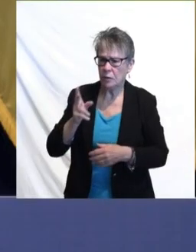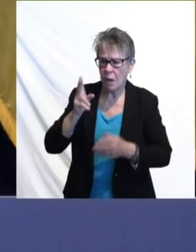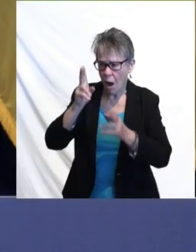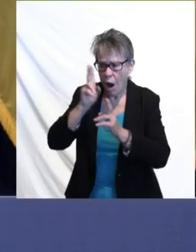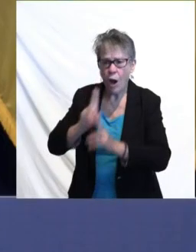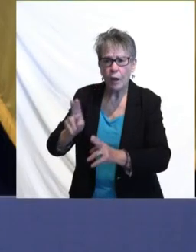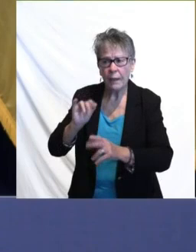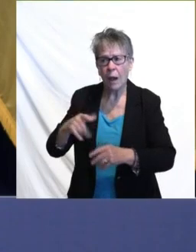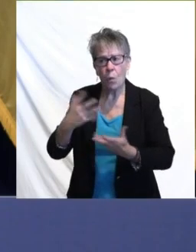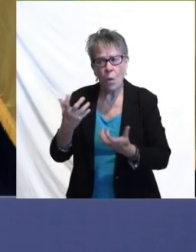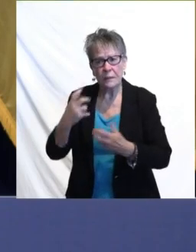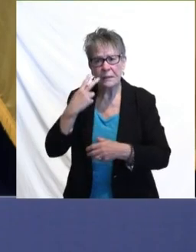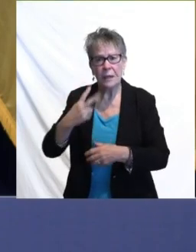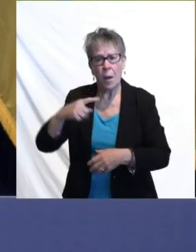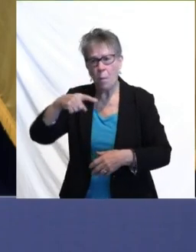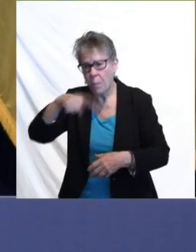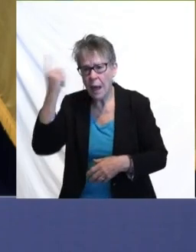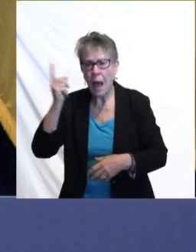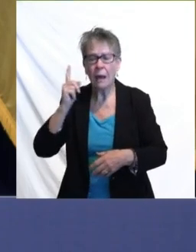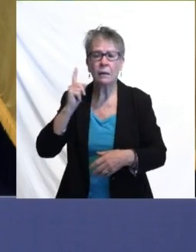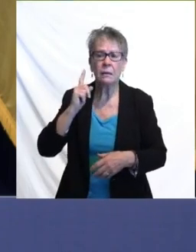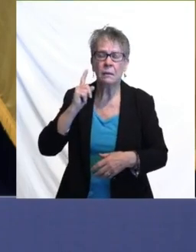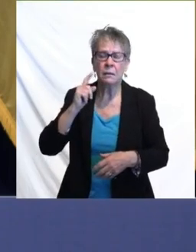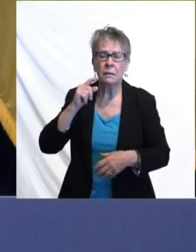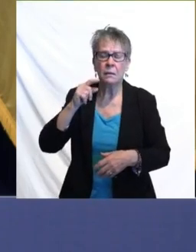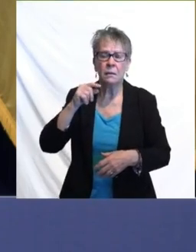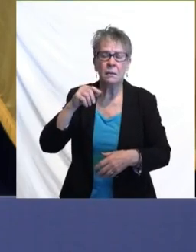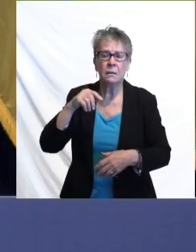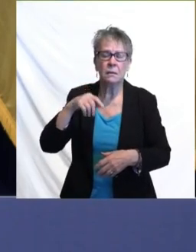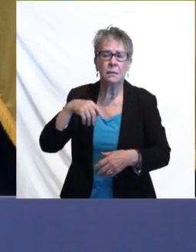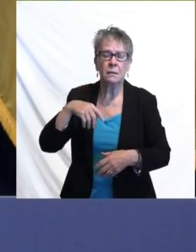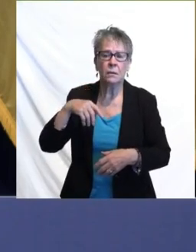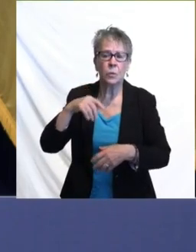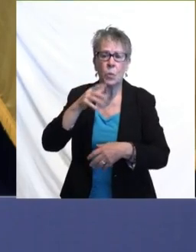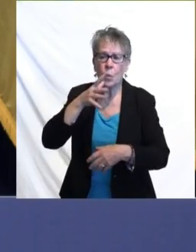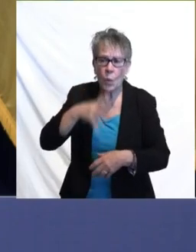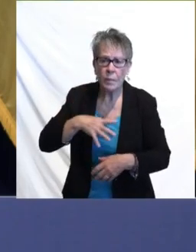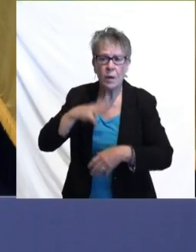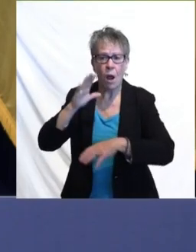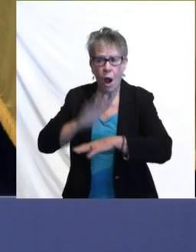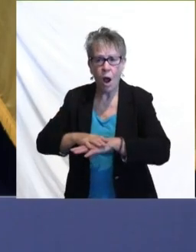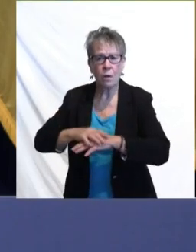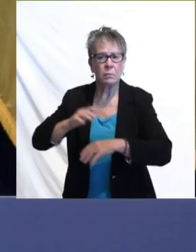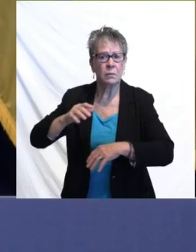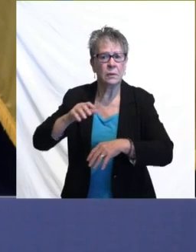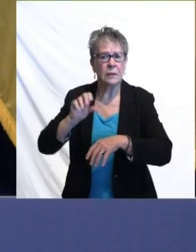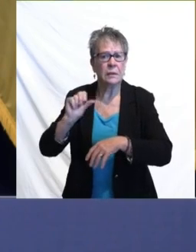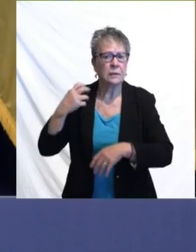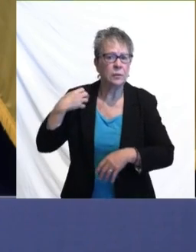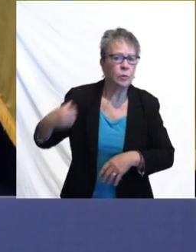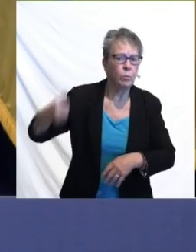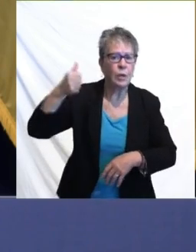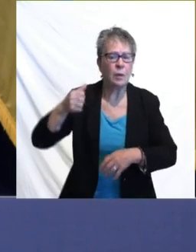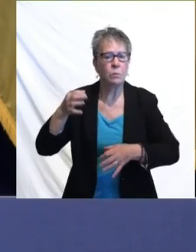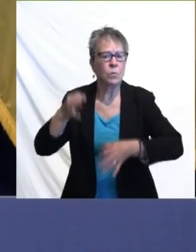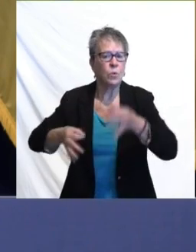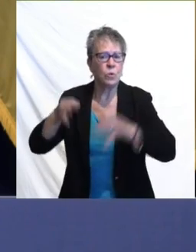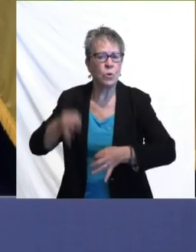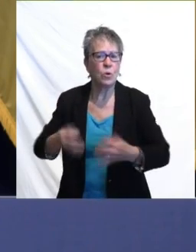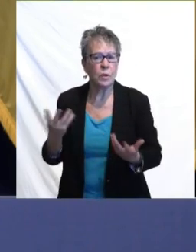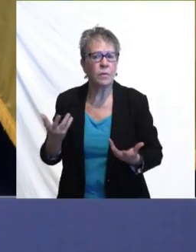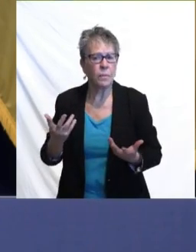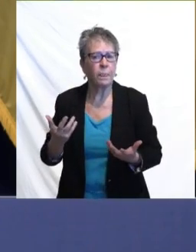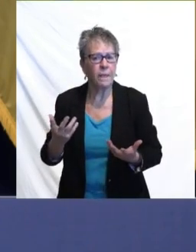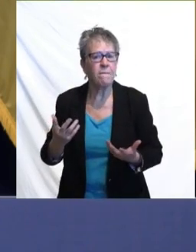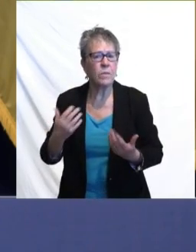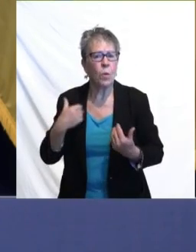administration, and that is, I hope, one step of many, many to come. And I know our brothers and